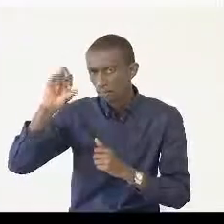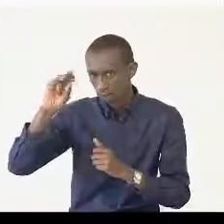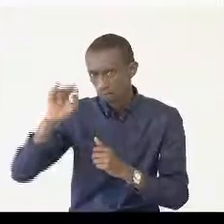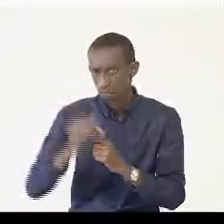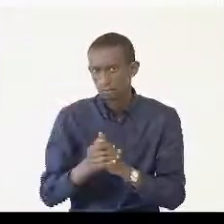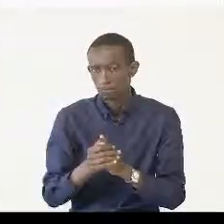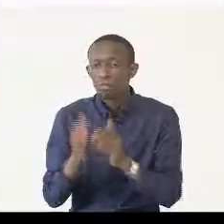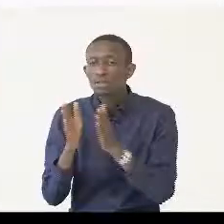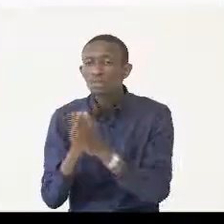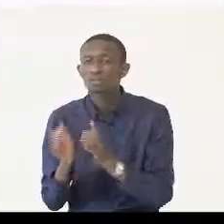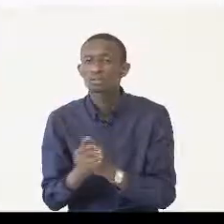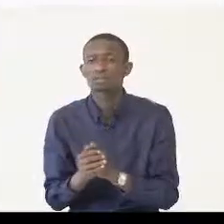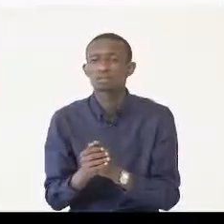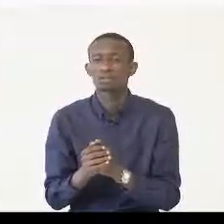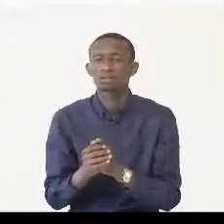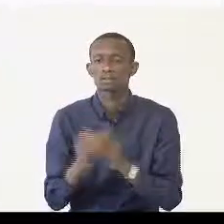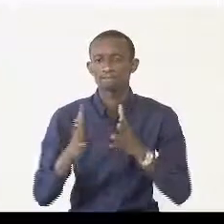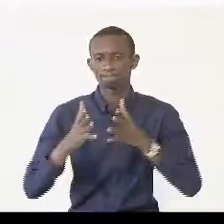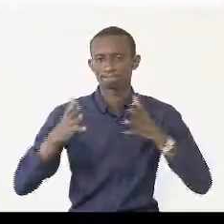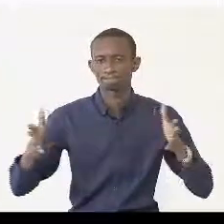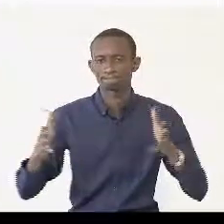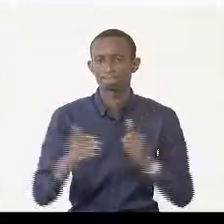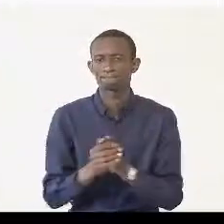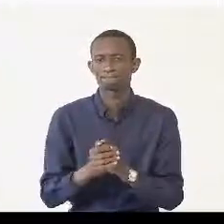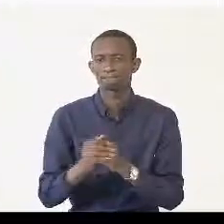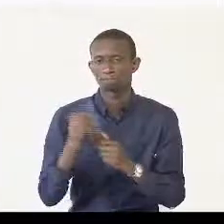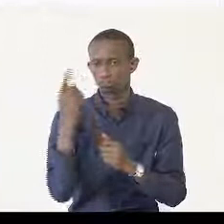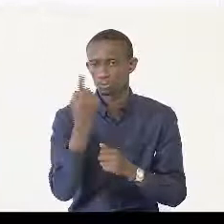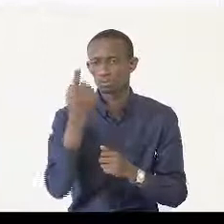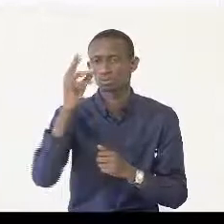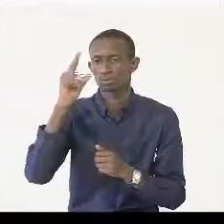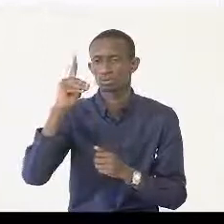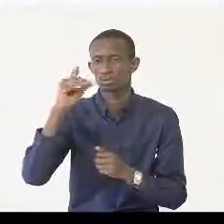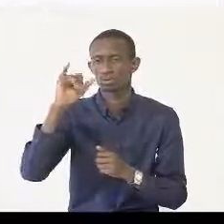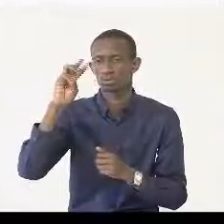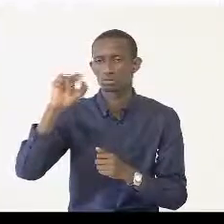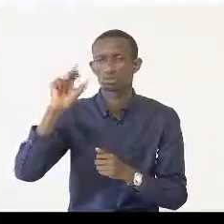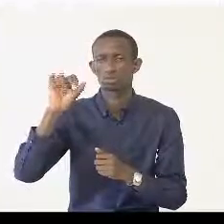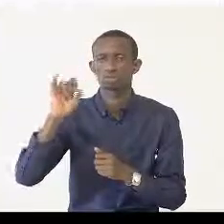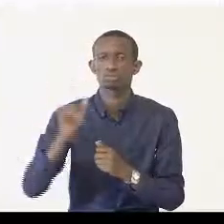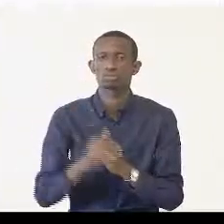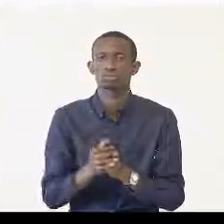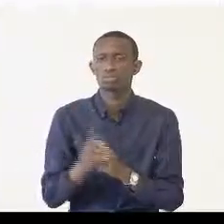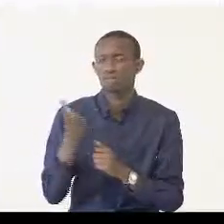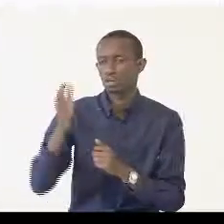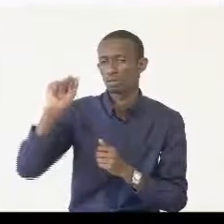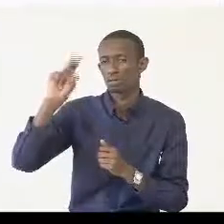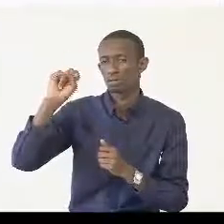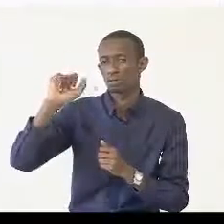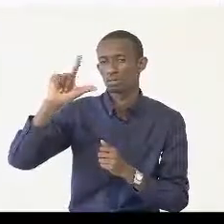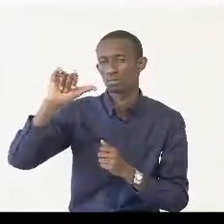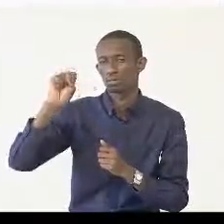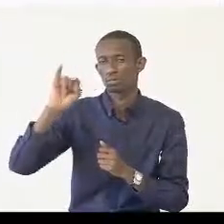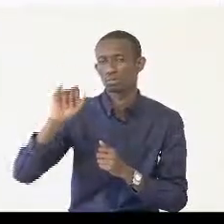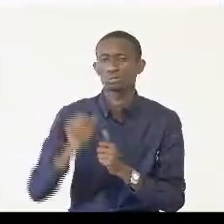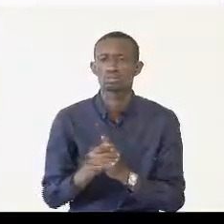analysis. That is point 1. Point 2, to derive an expression for conservation of momentum along the x and